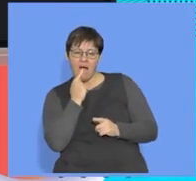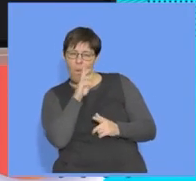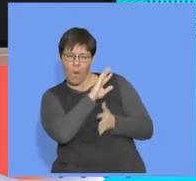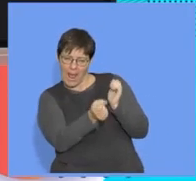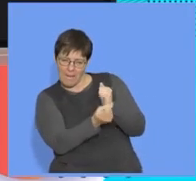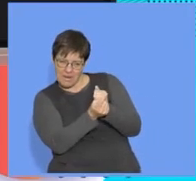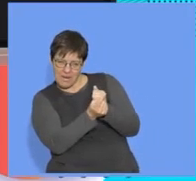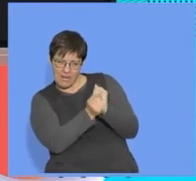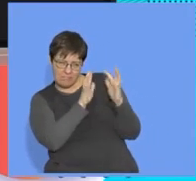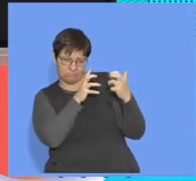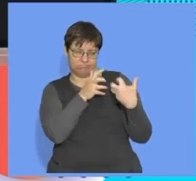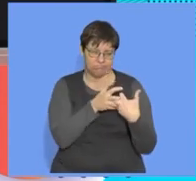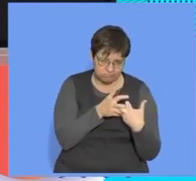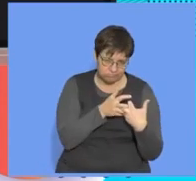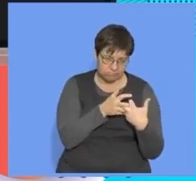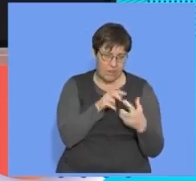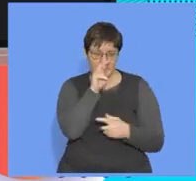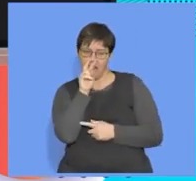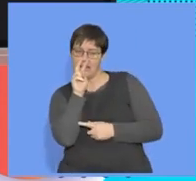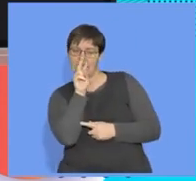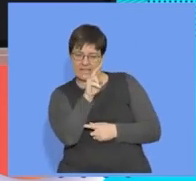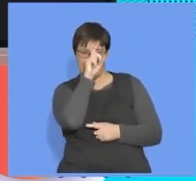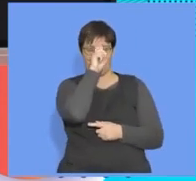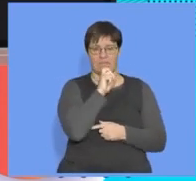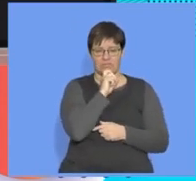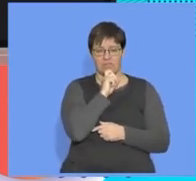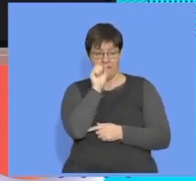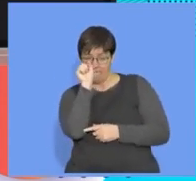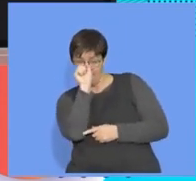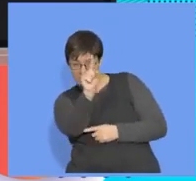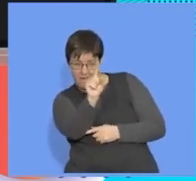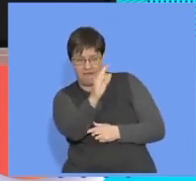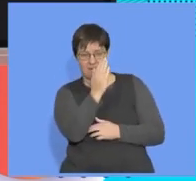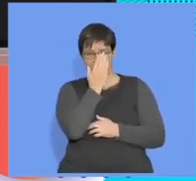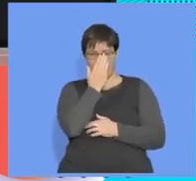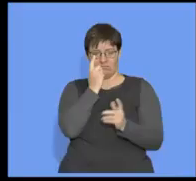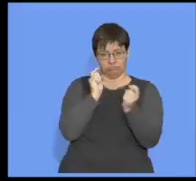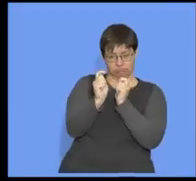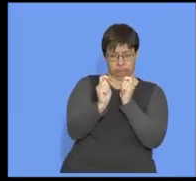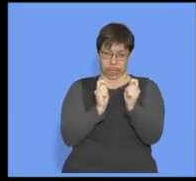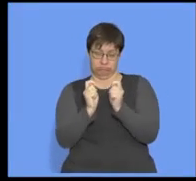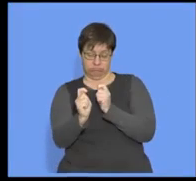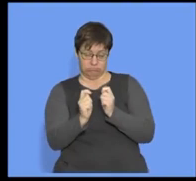accommodate, meaning to see images far and near.